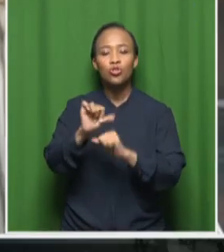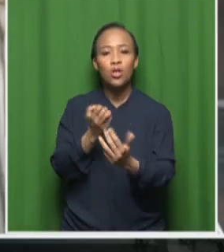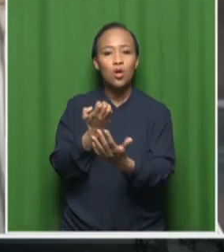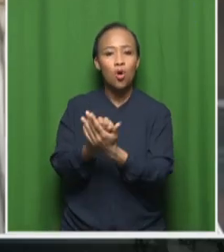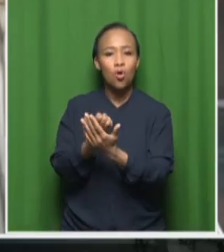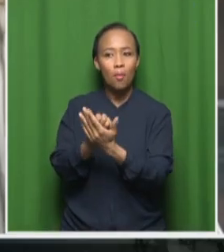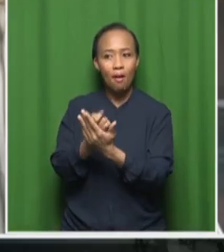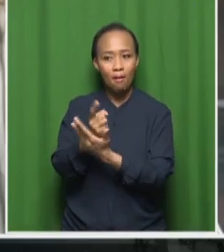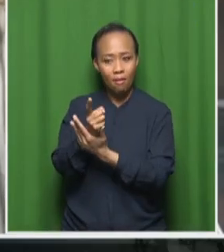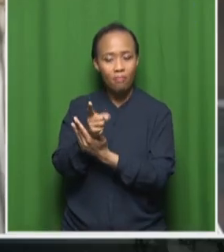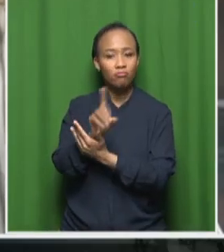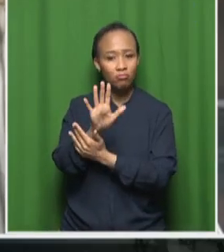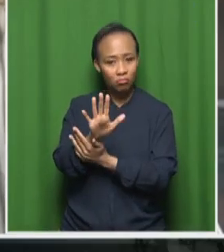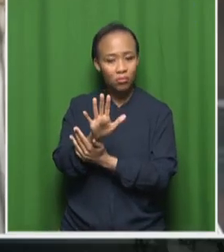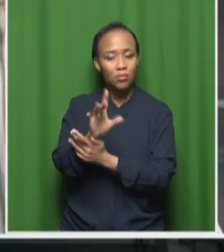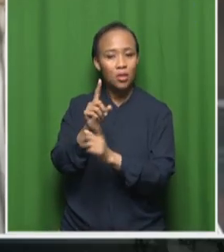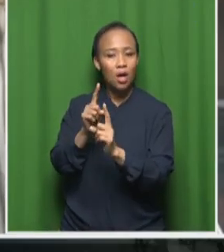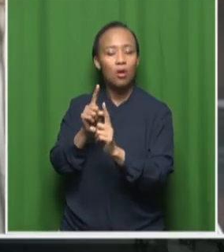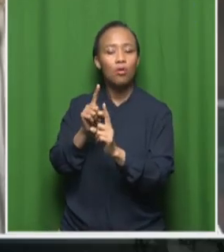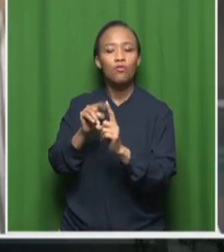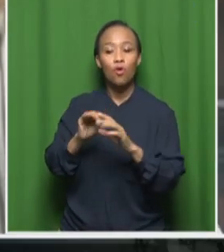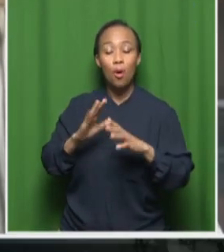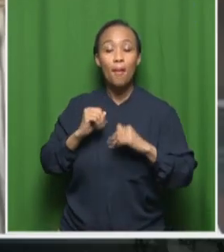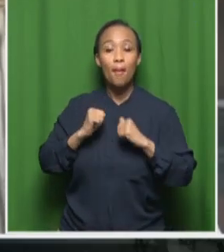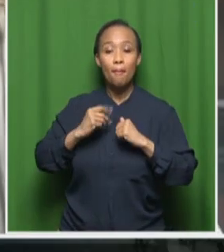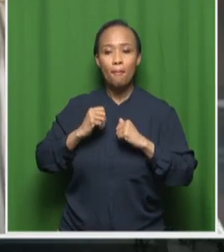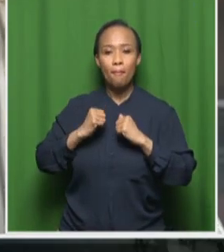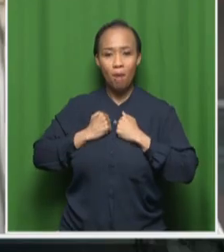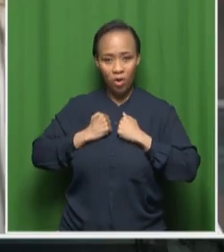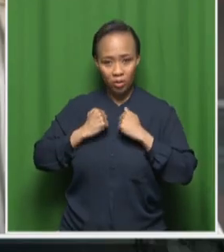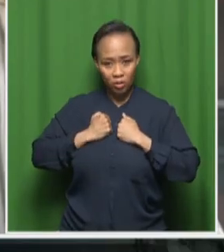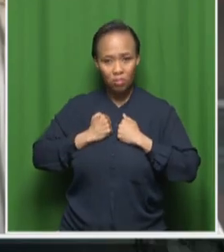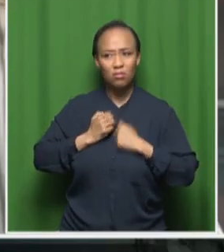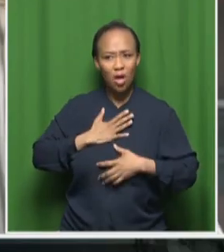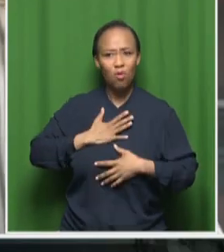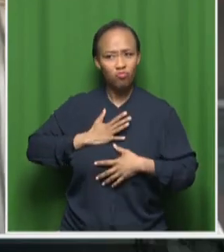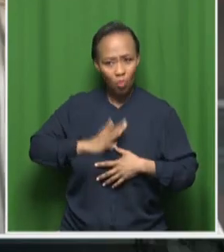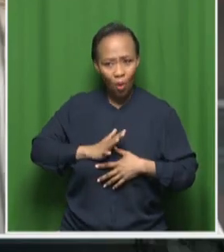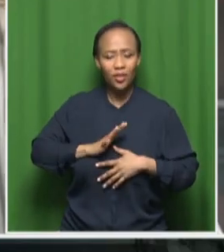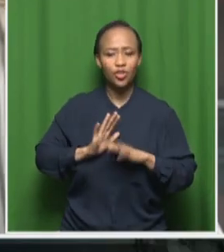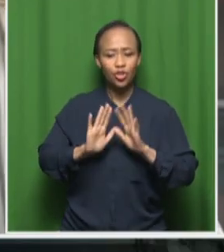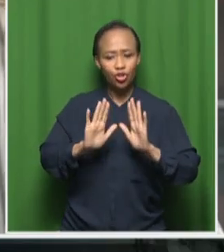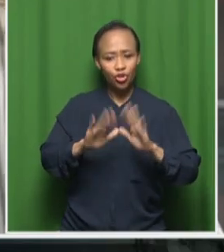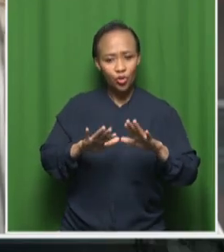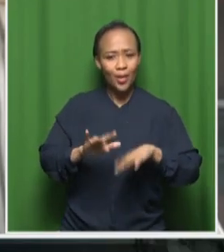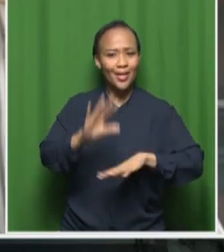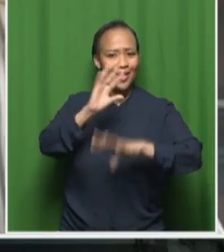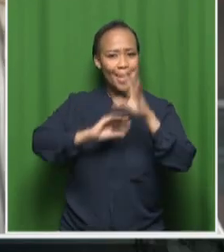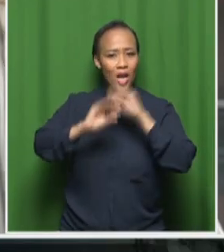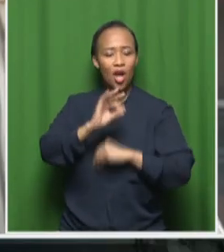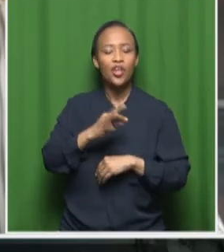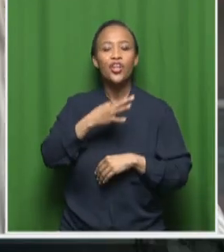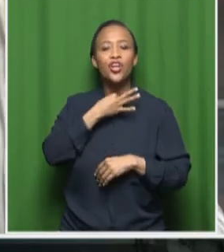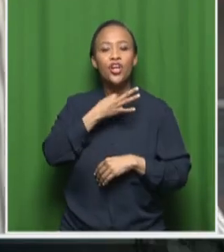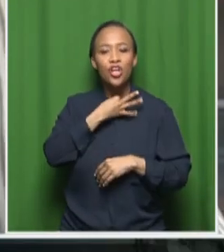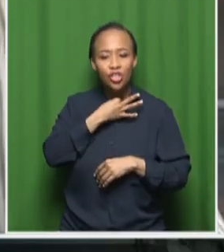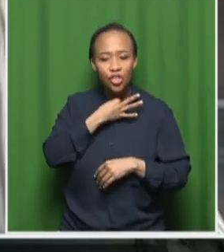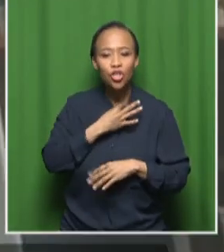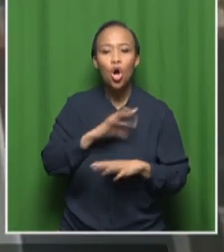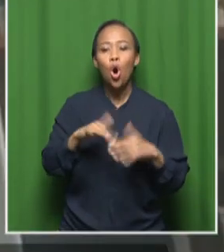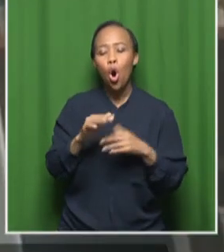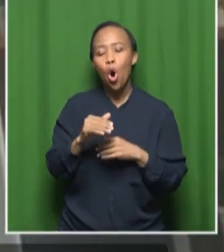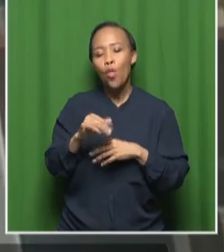by the parents for their children reflect a desire for their children to learn English as a second or additional language even?